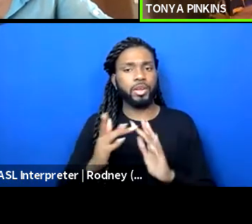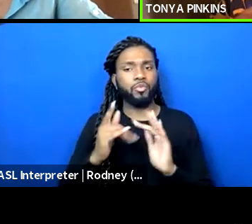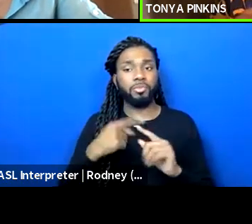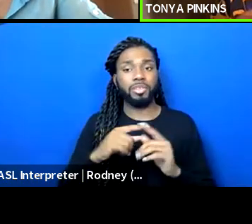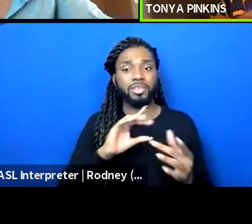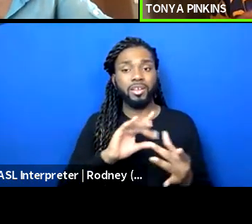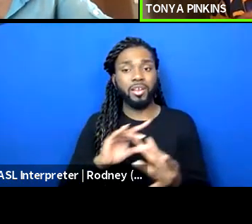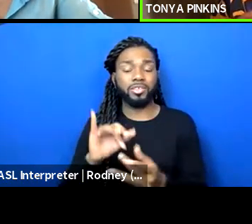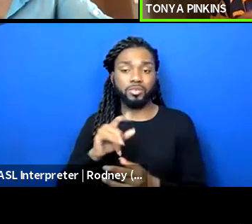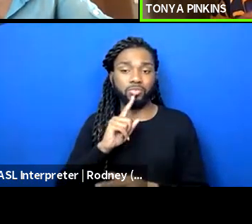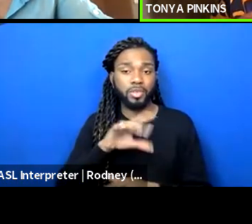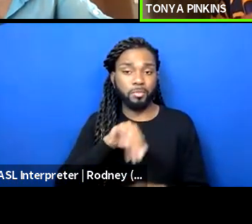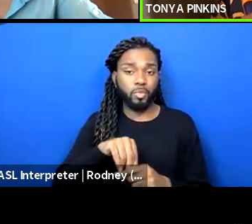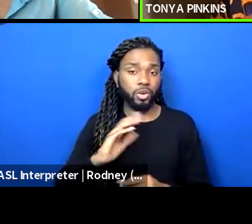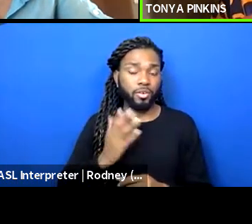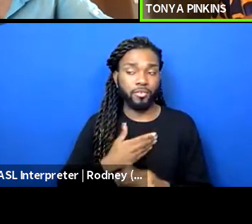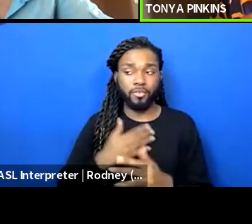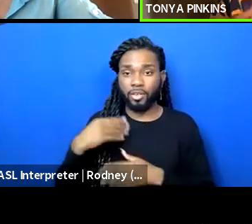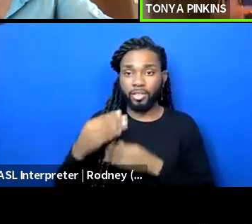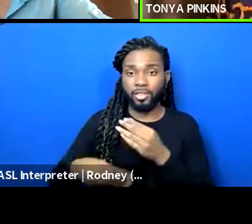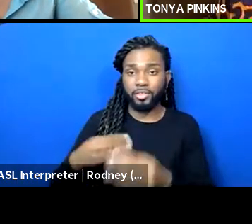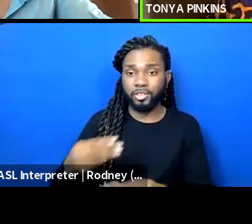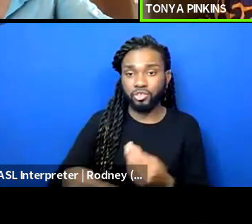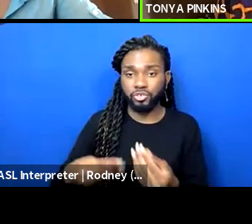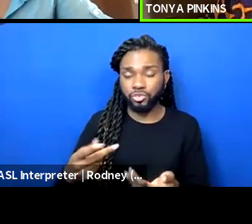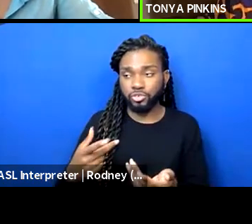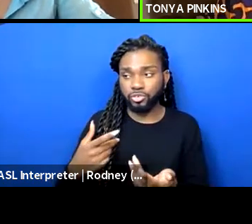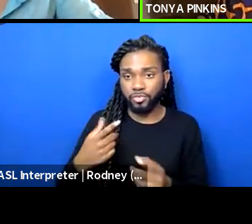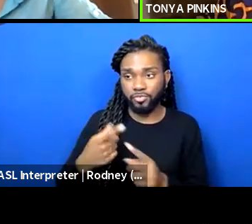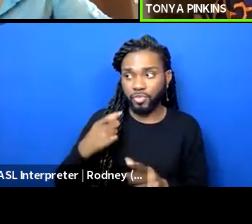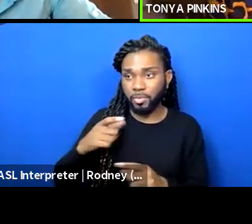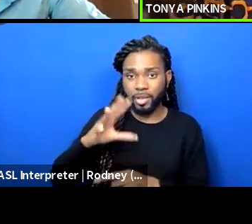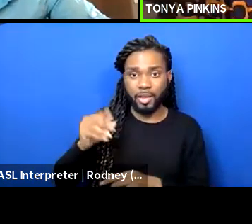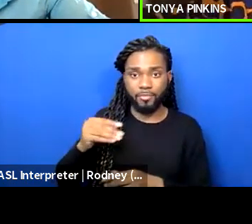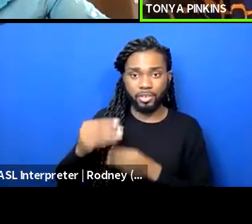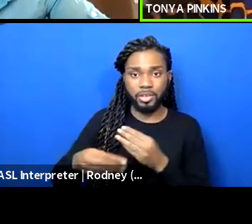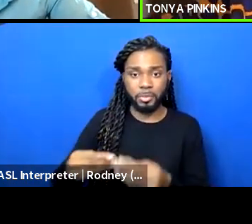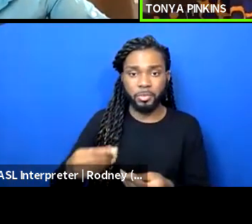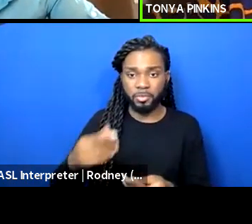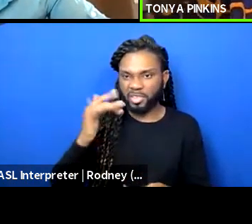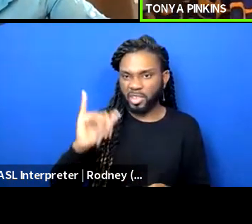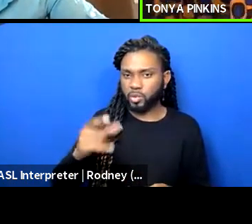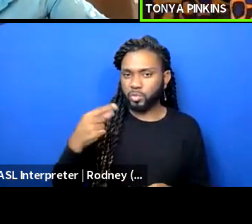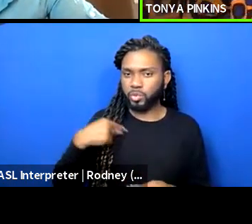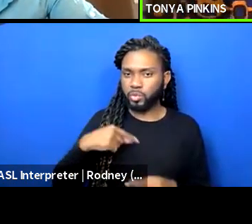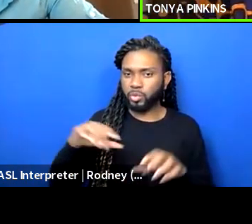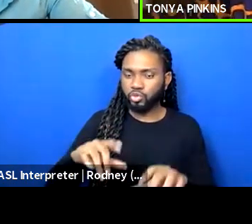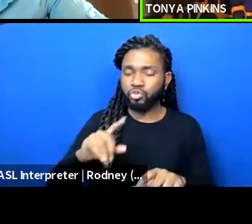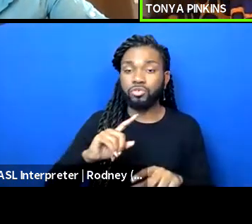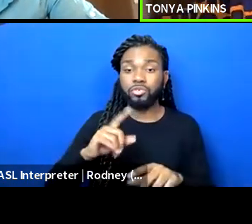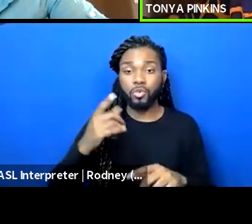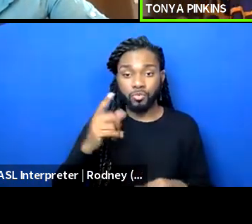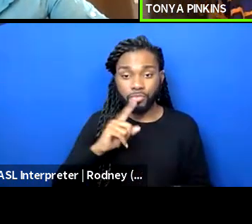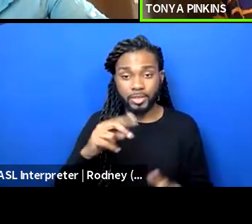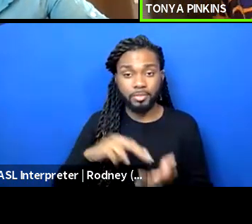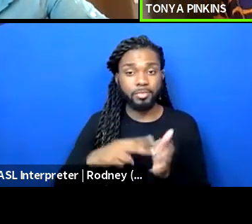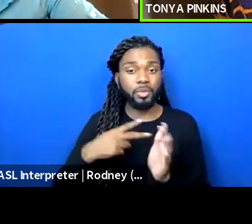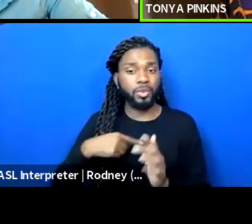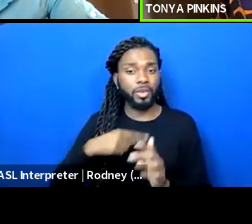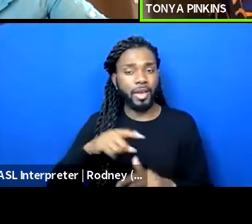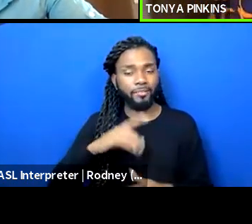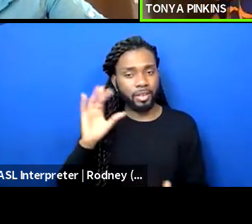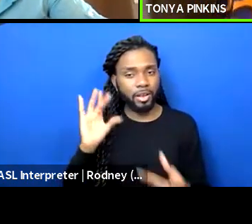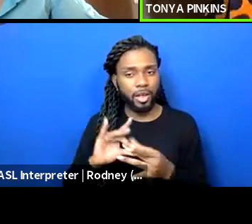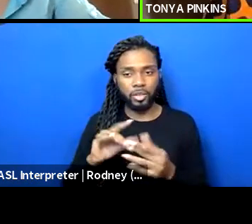of our lineages as people from the diaspora. That's how we do. So we've got to reconnect with the naturalness of who we are